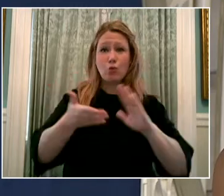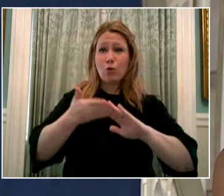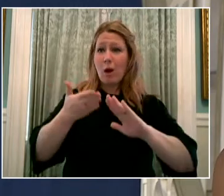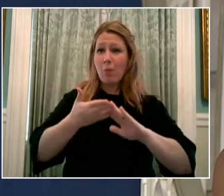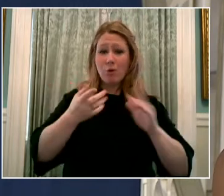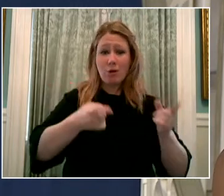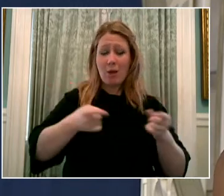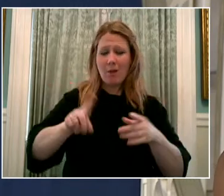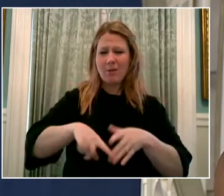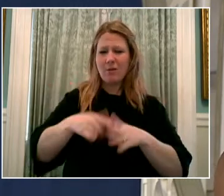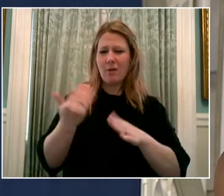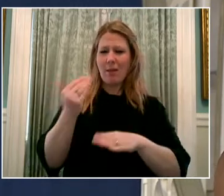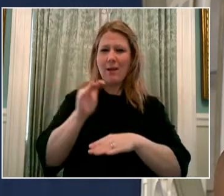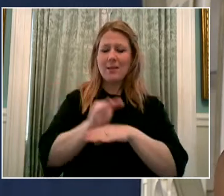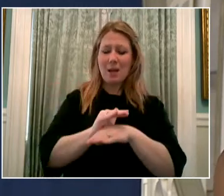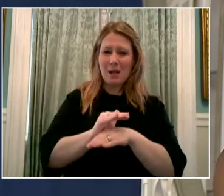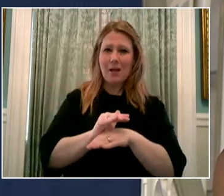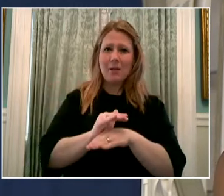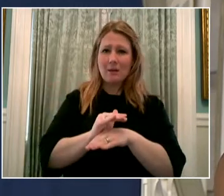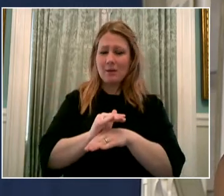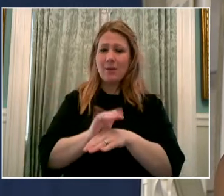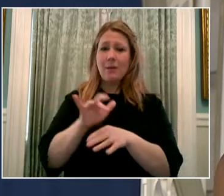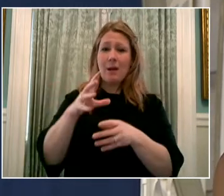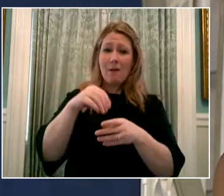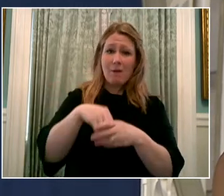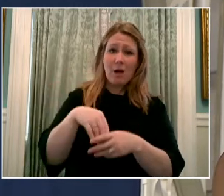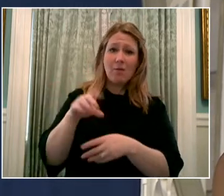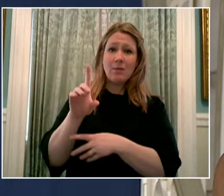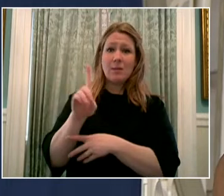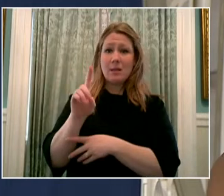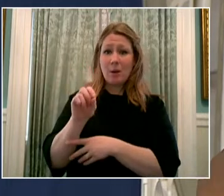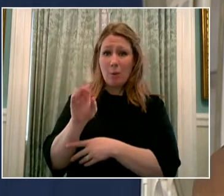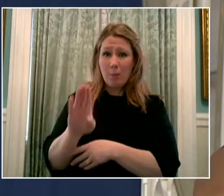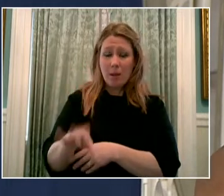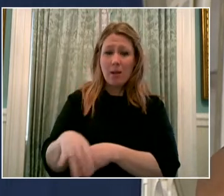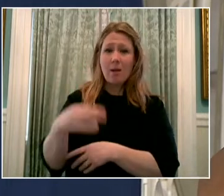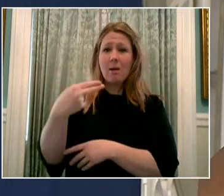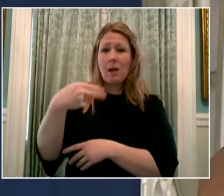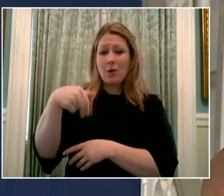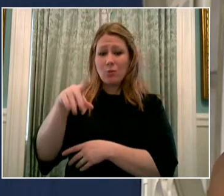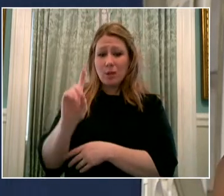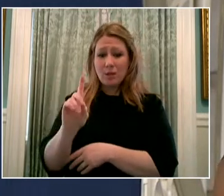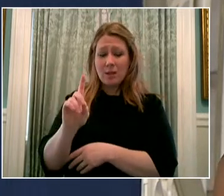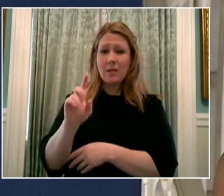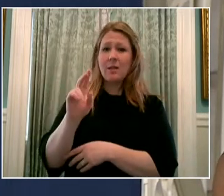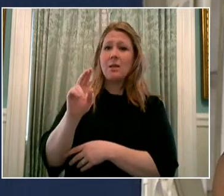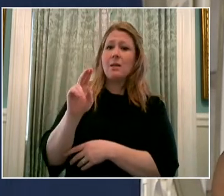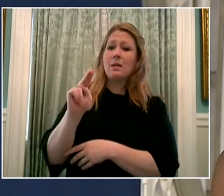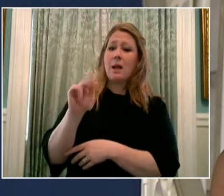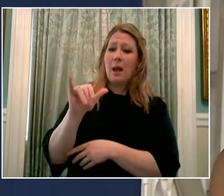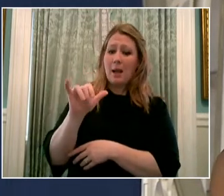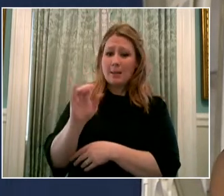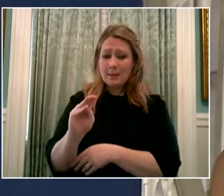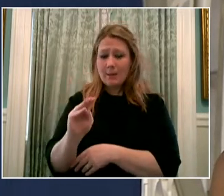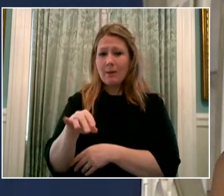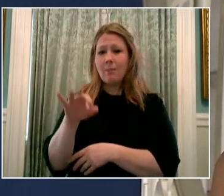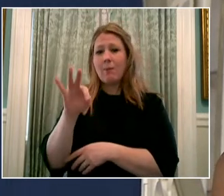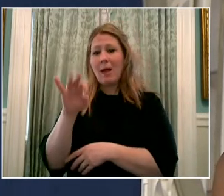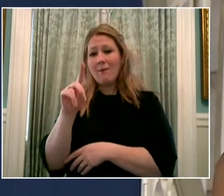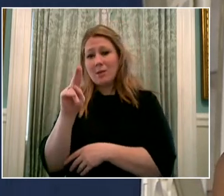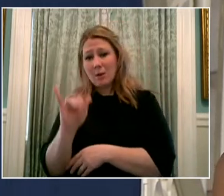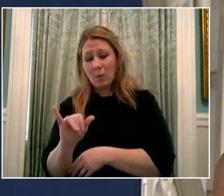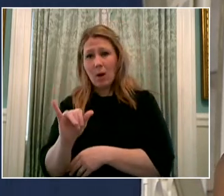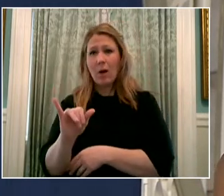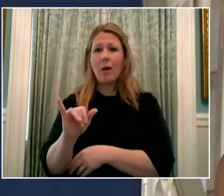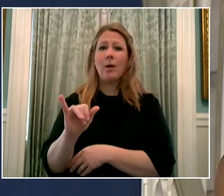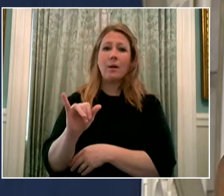night, involving DOB, HPD, NISM, NYPD, FDNY, host of